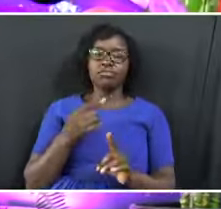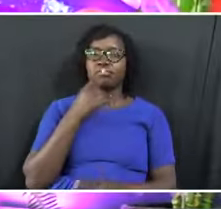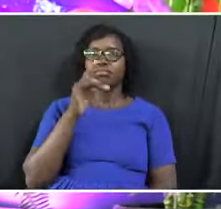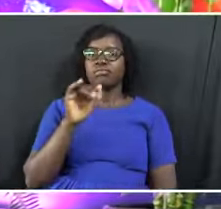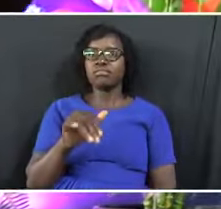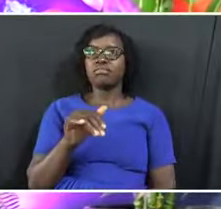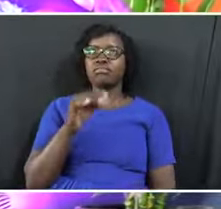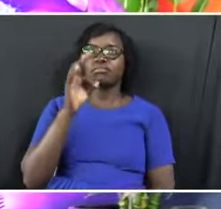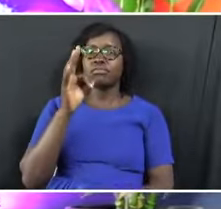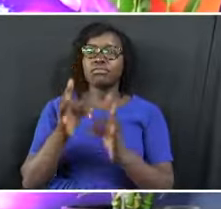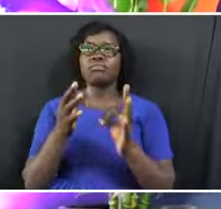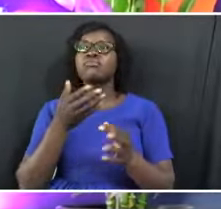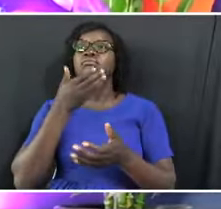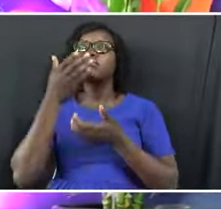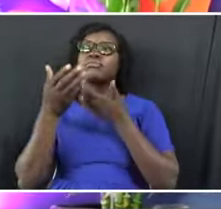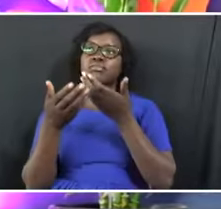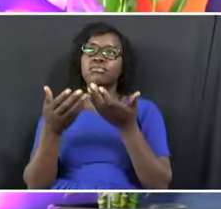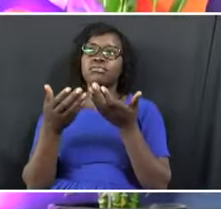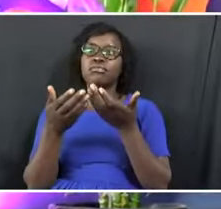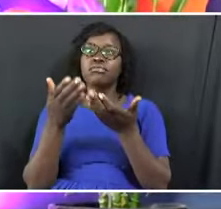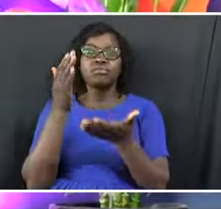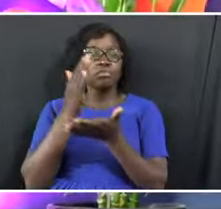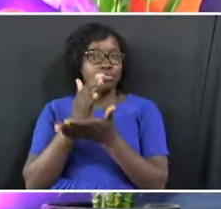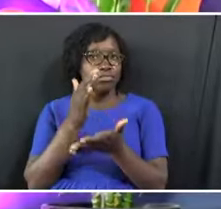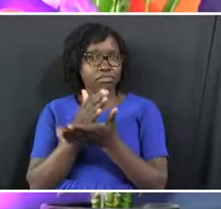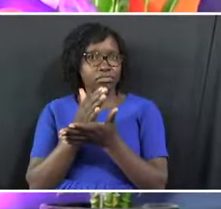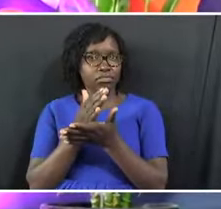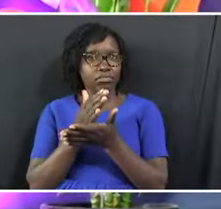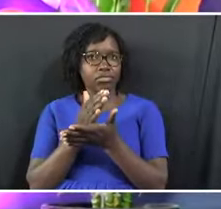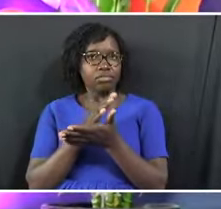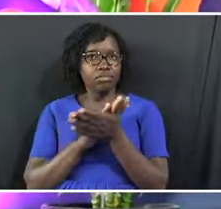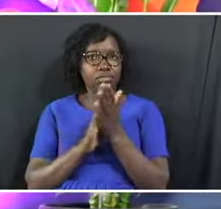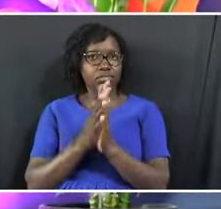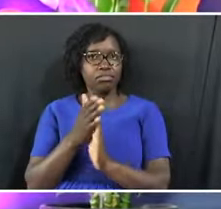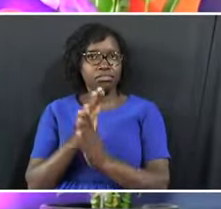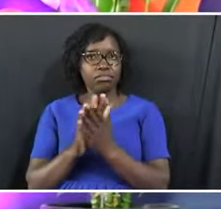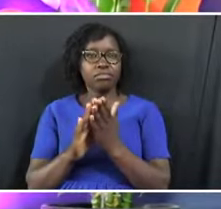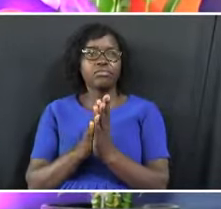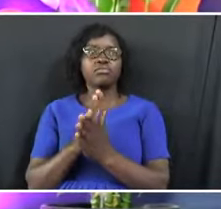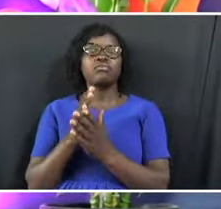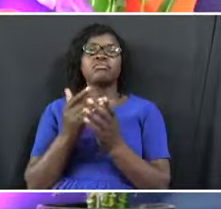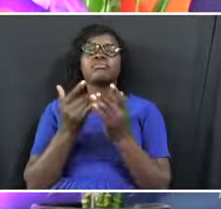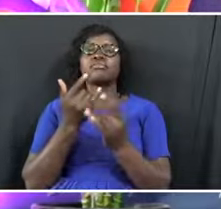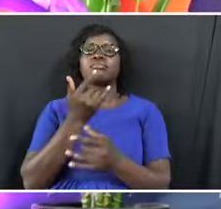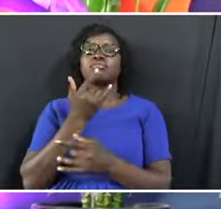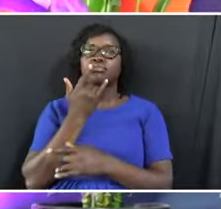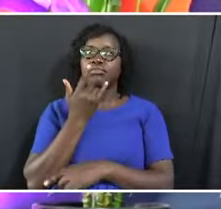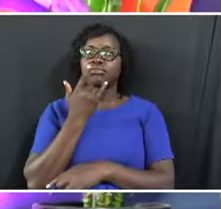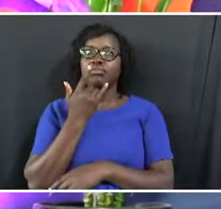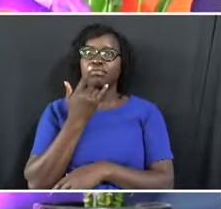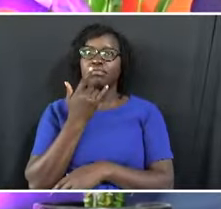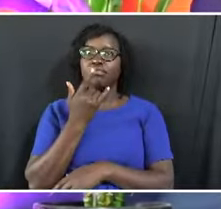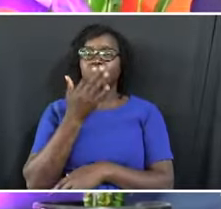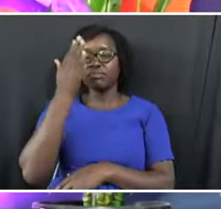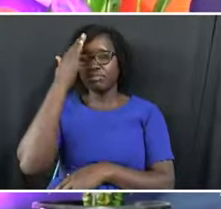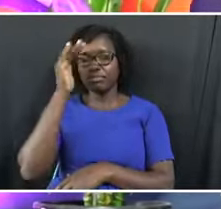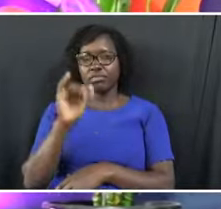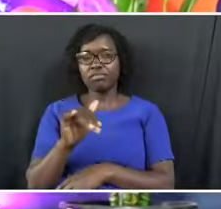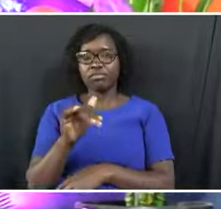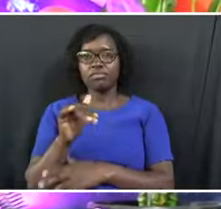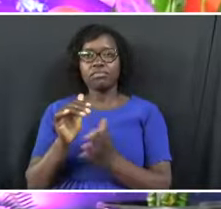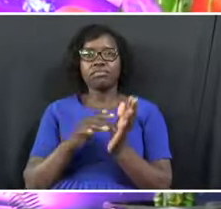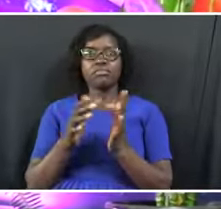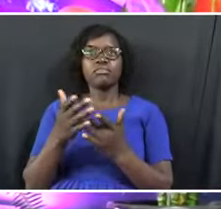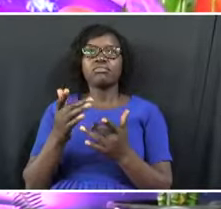if we confess, he truly will forgive us our trespasses. I know that the Bible says that all